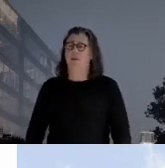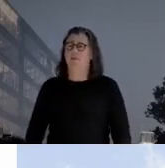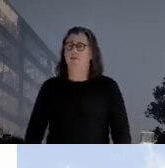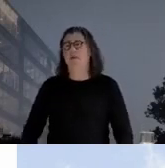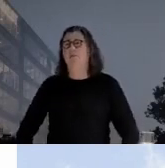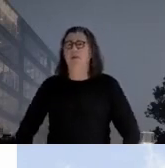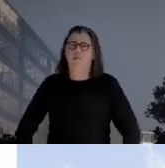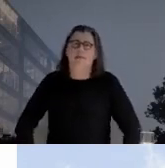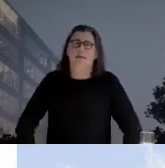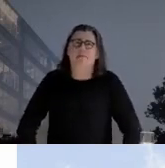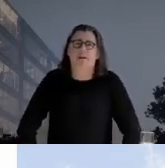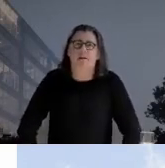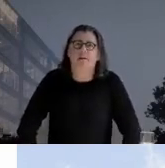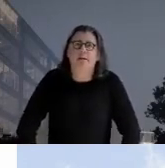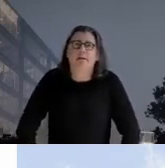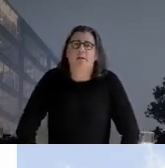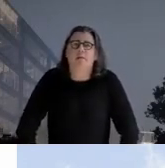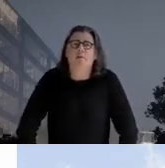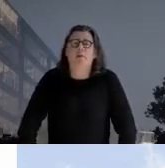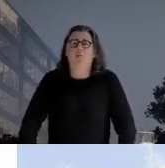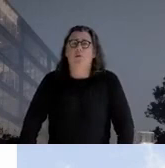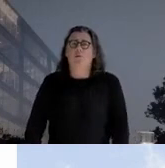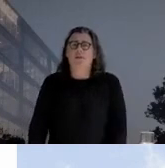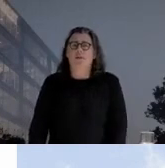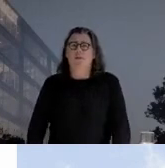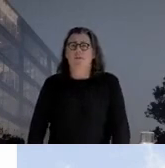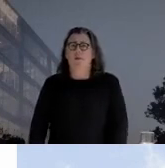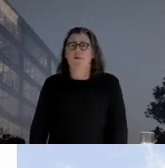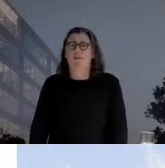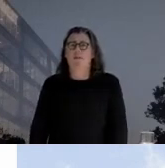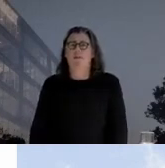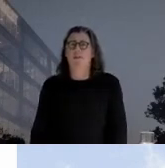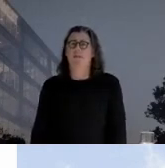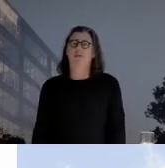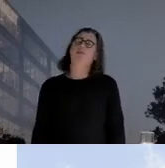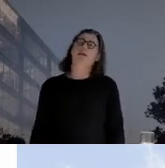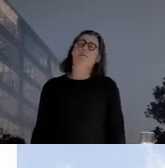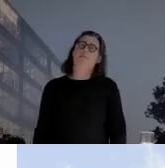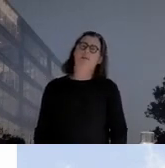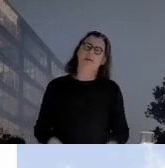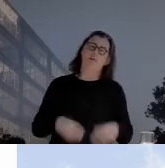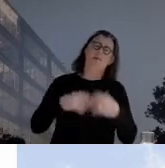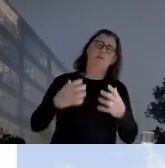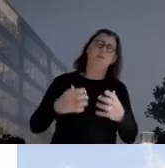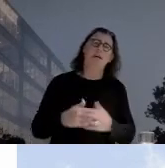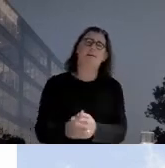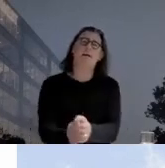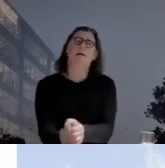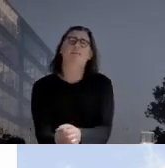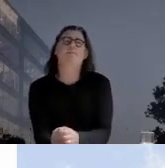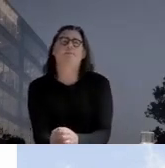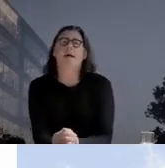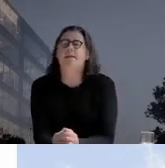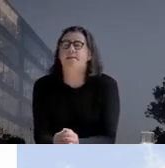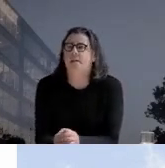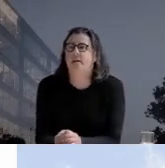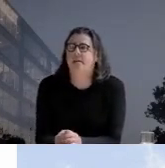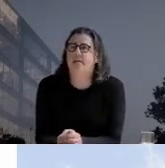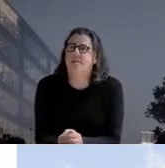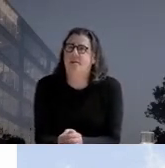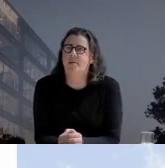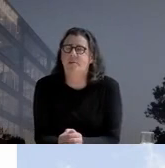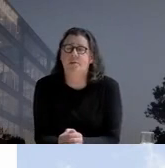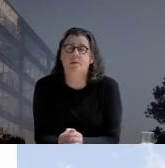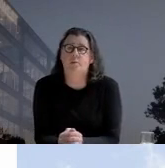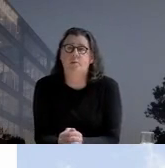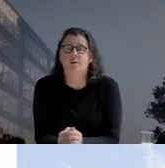same time to separate us from the outside. Window wall ratio is the primary thing that we use to do that. And there's a lot of